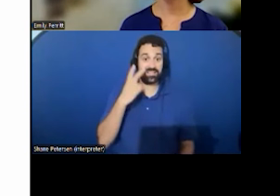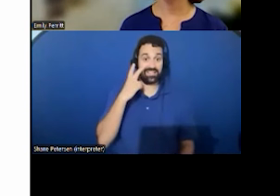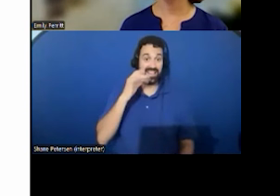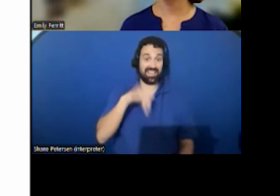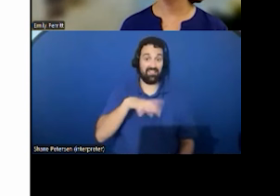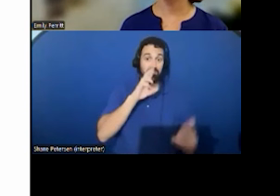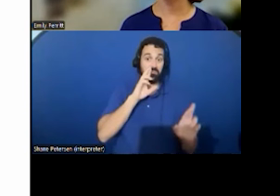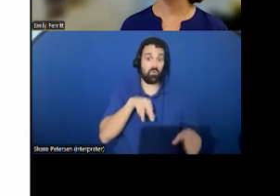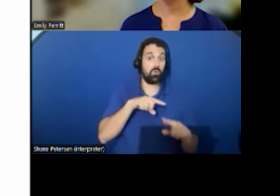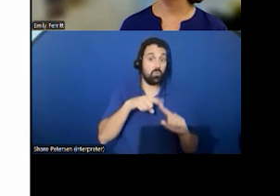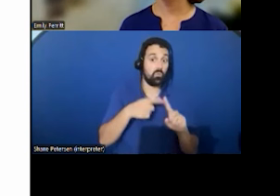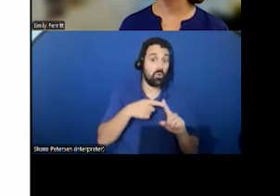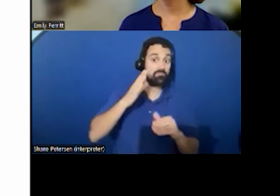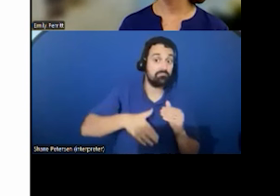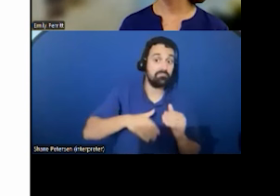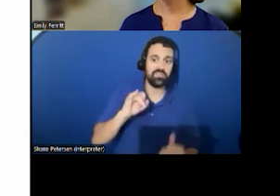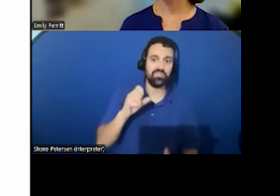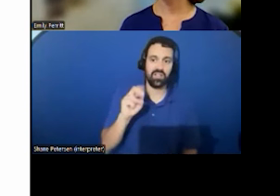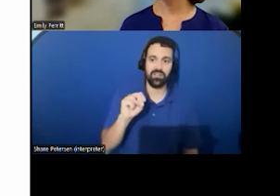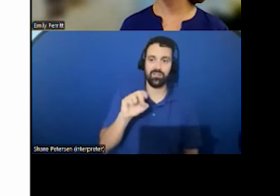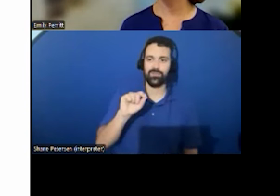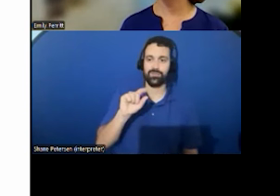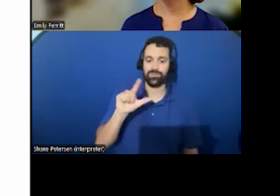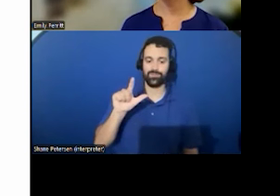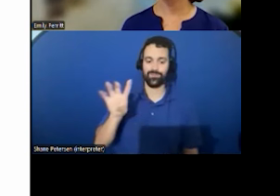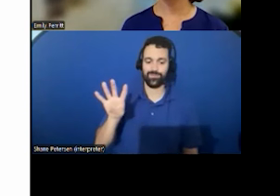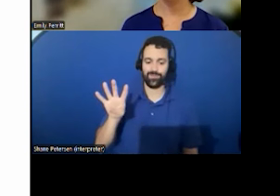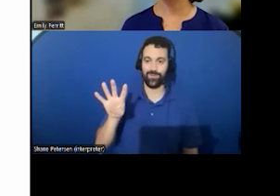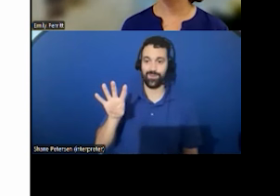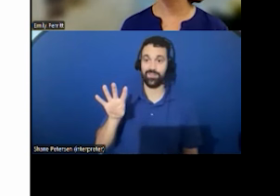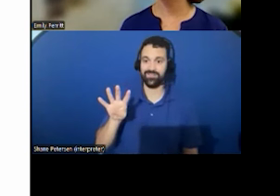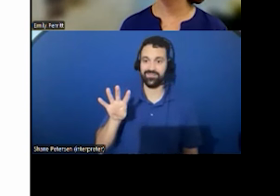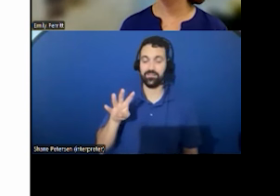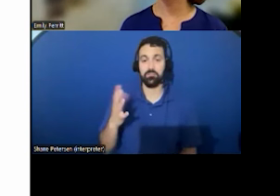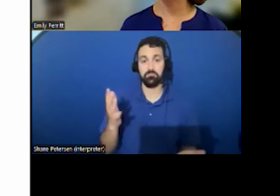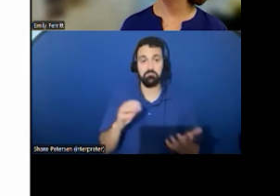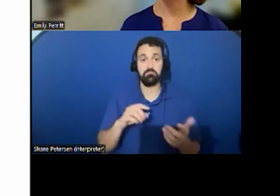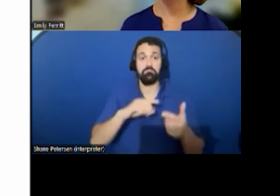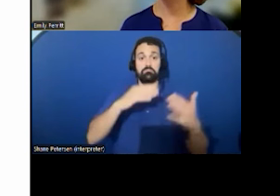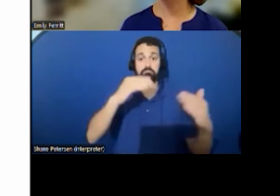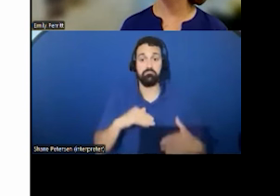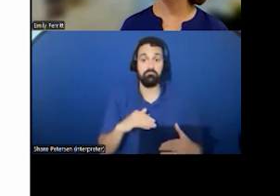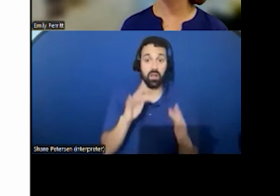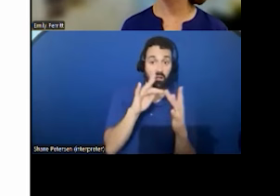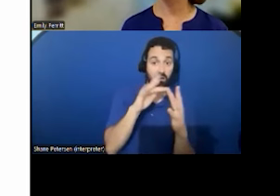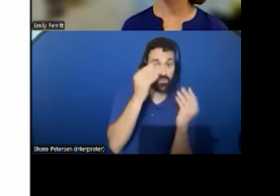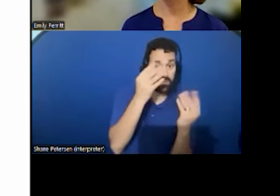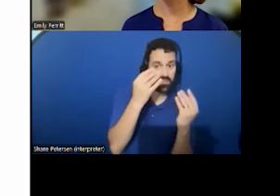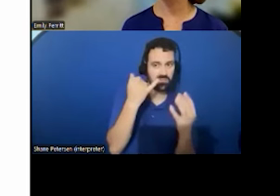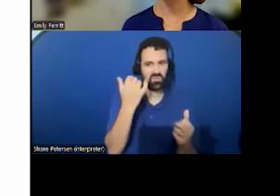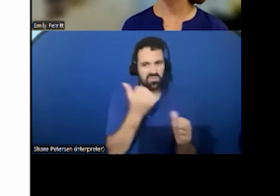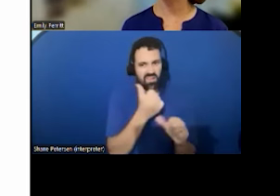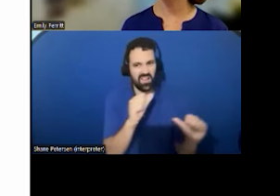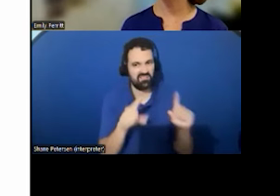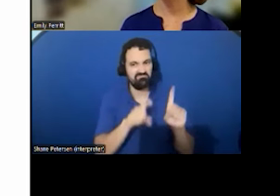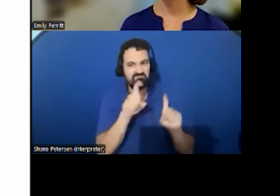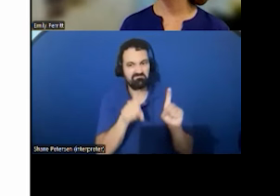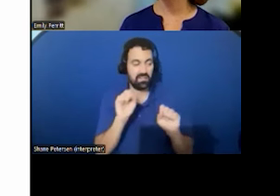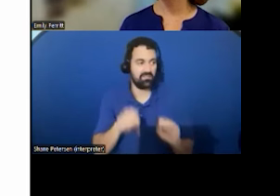January 2024. We have contact information if we want to ask questions about anything that we see in this